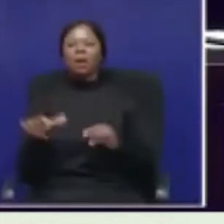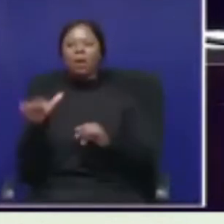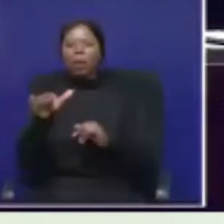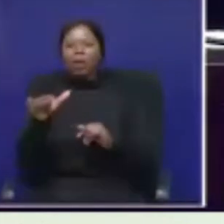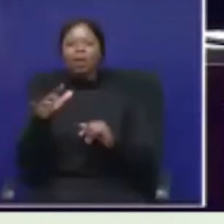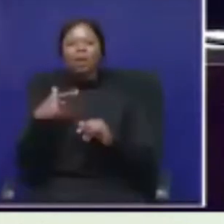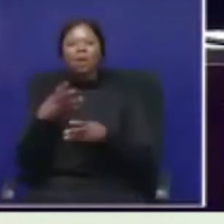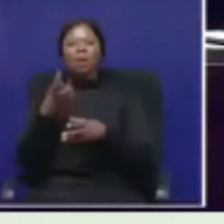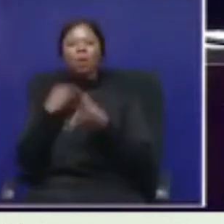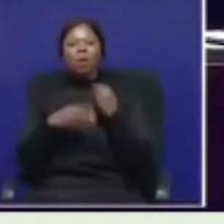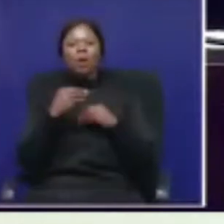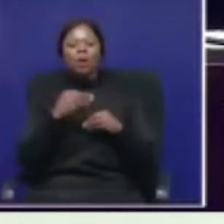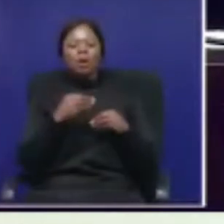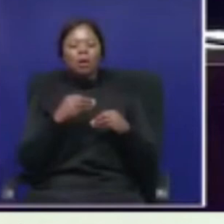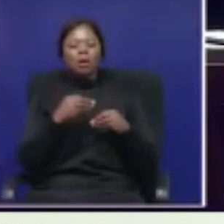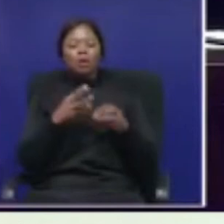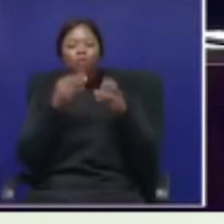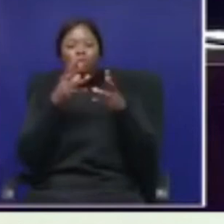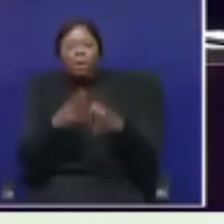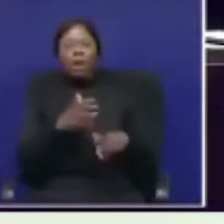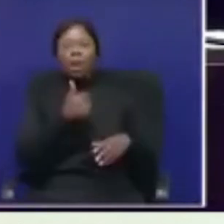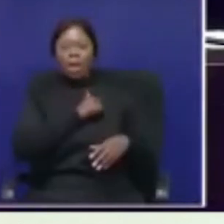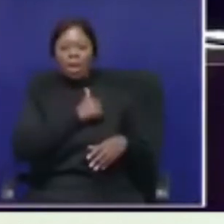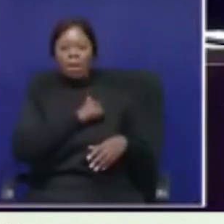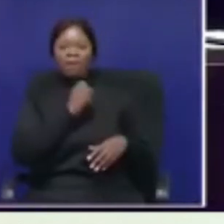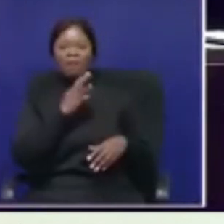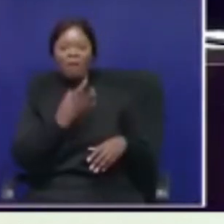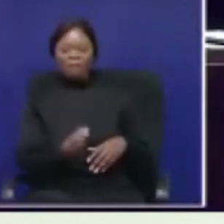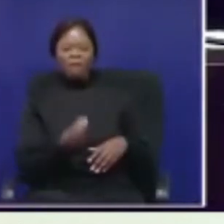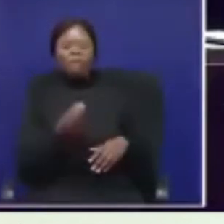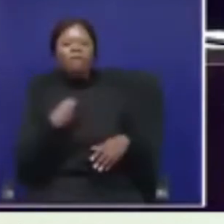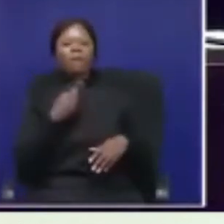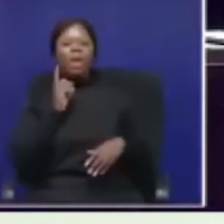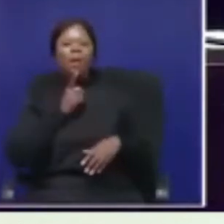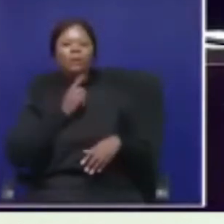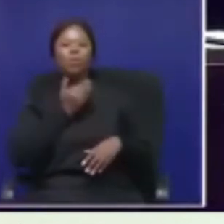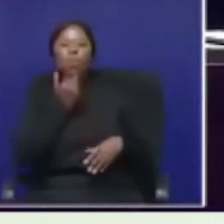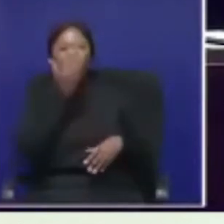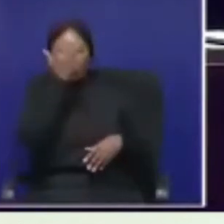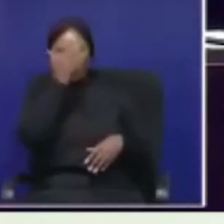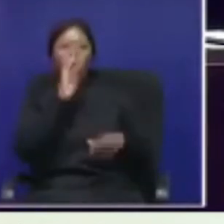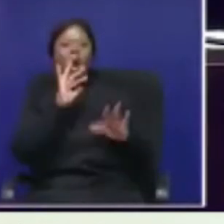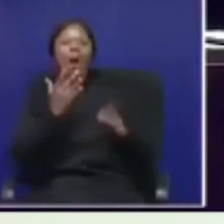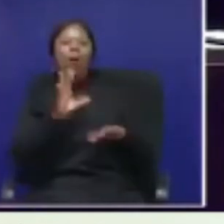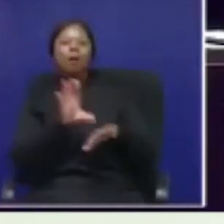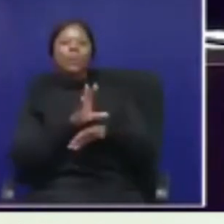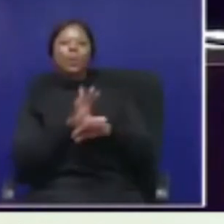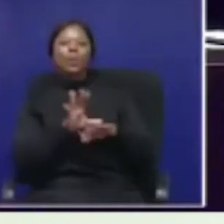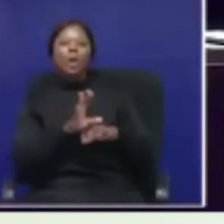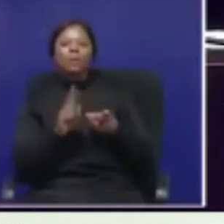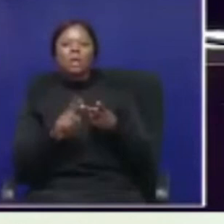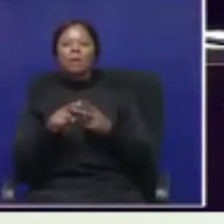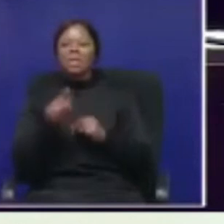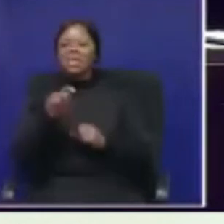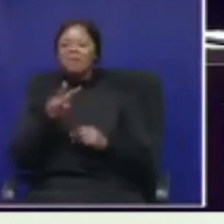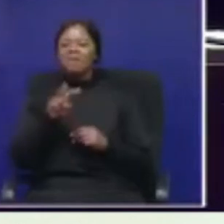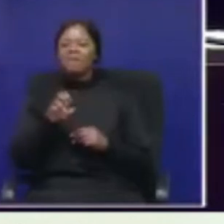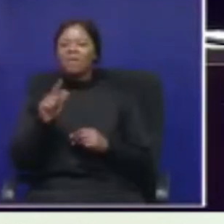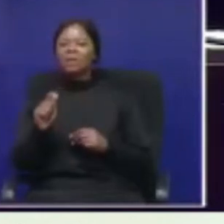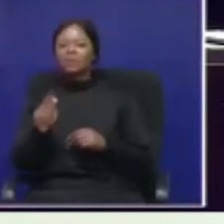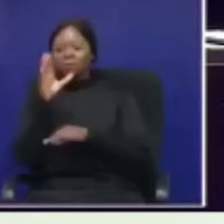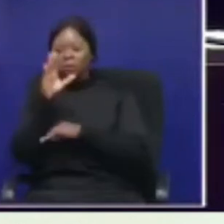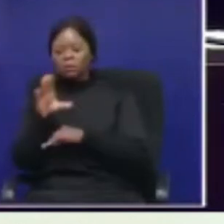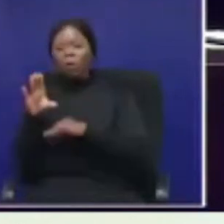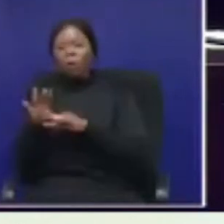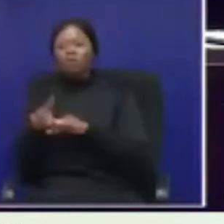have a teacher who knows how to turn on, let alone use a computer. TVET colleges, meant to be the engine rooms of our